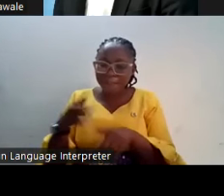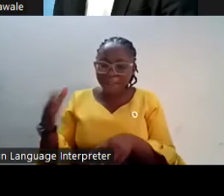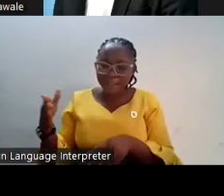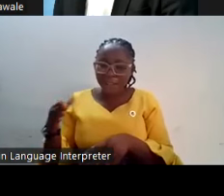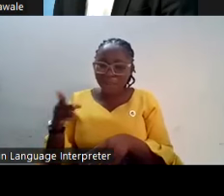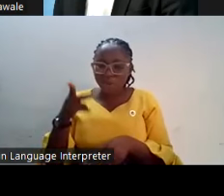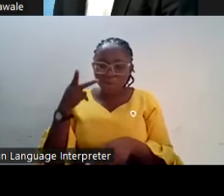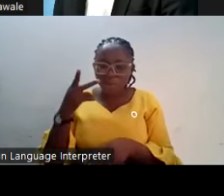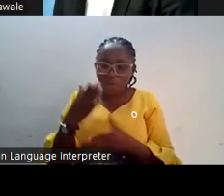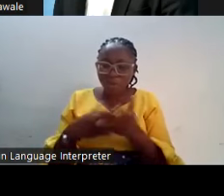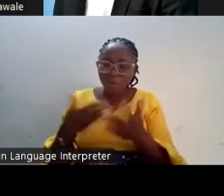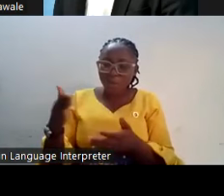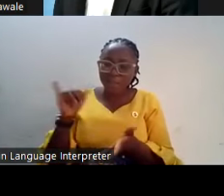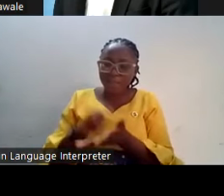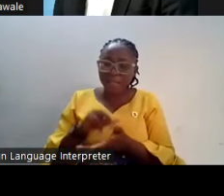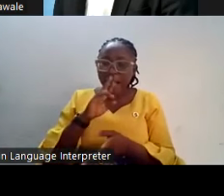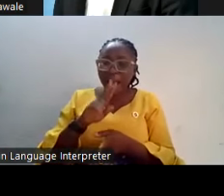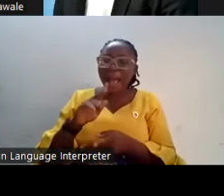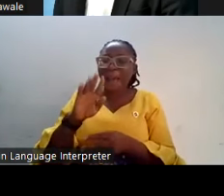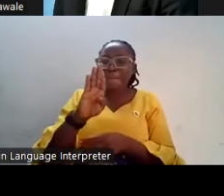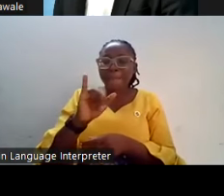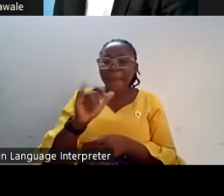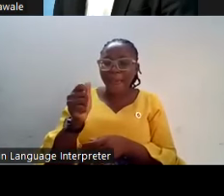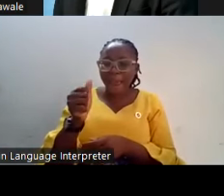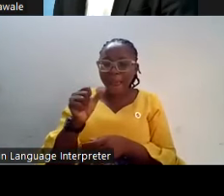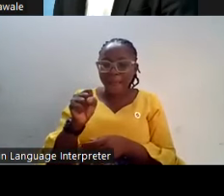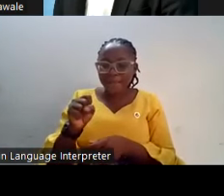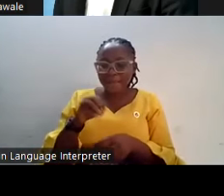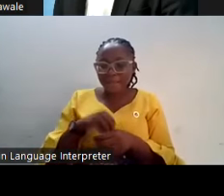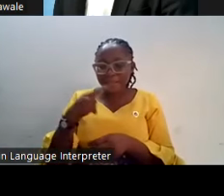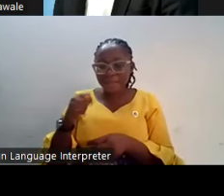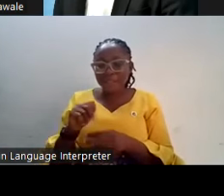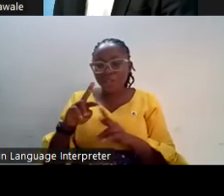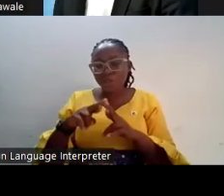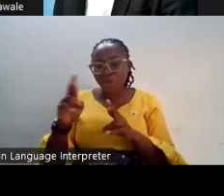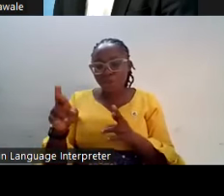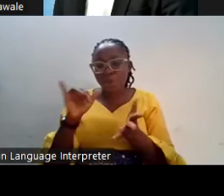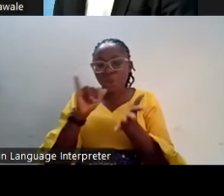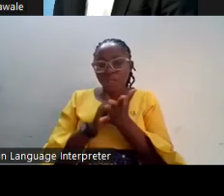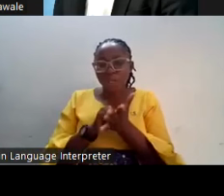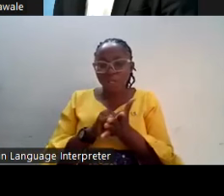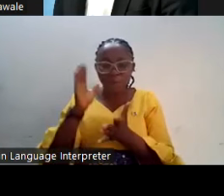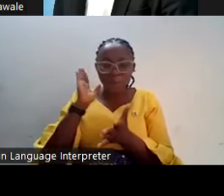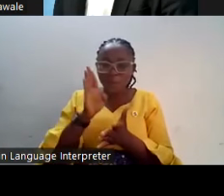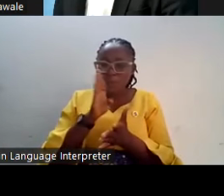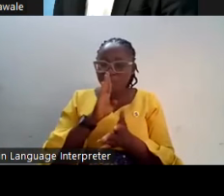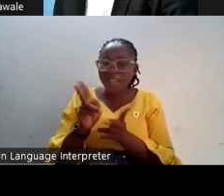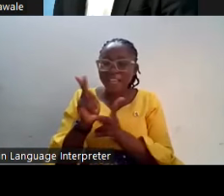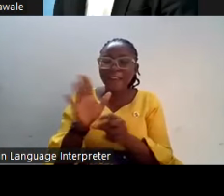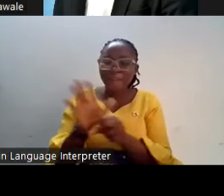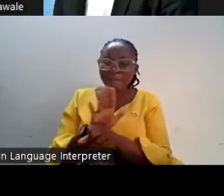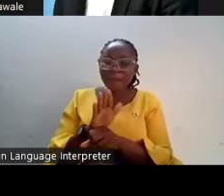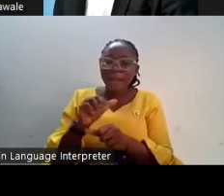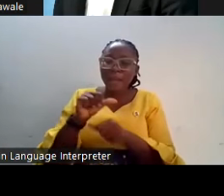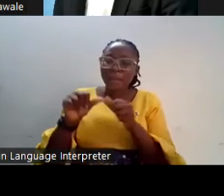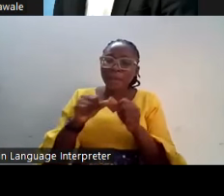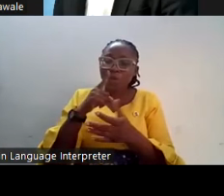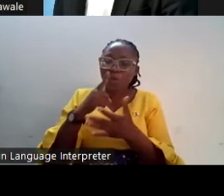of things, that test biases and the item biases. So that be careful about what your assessment tool is